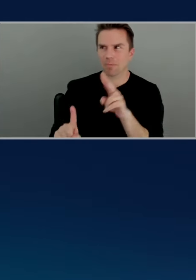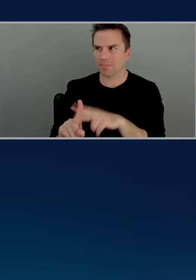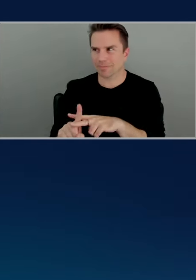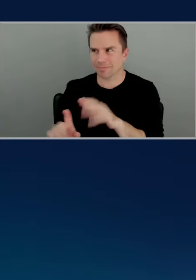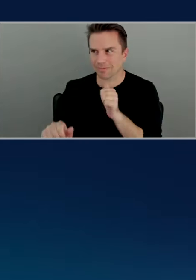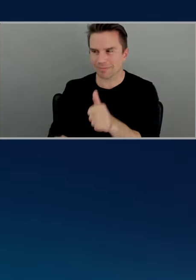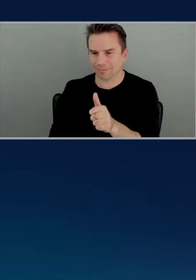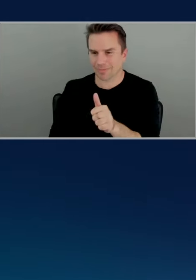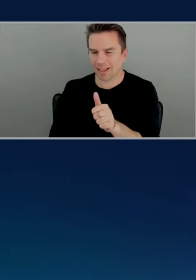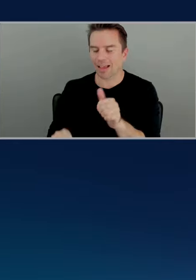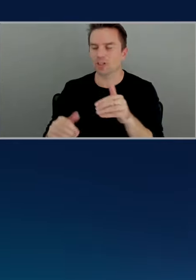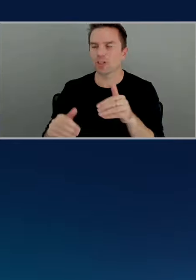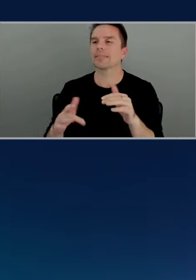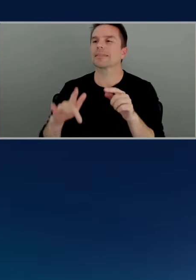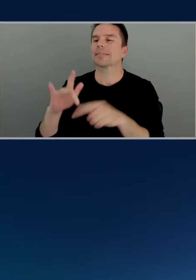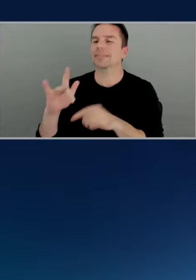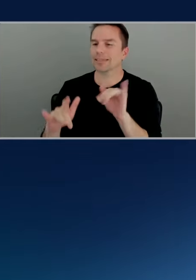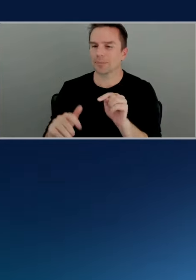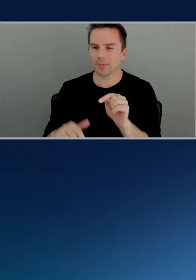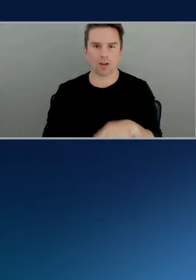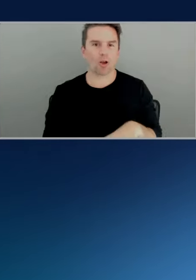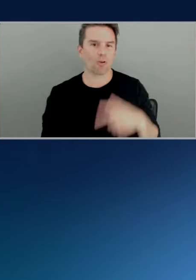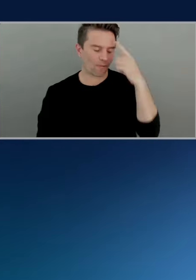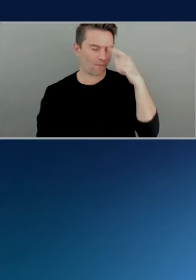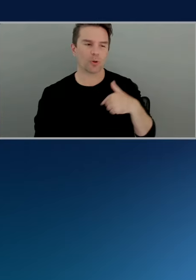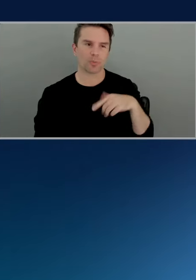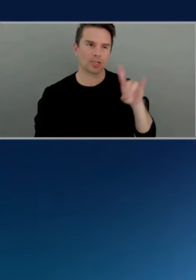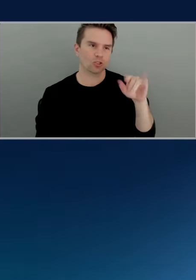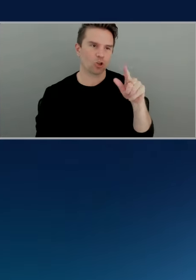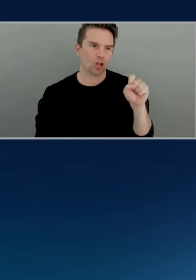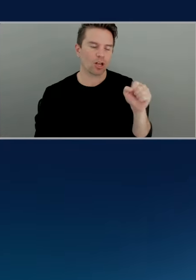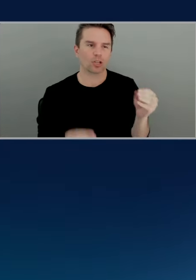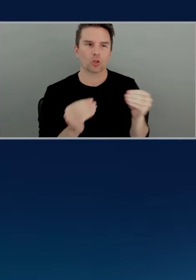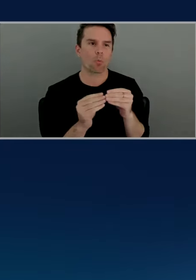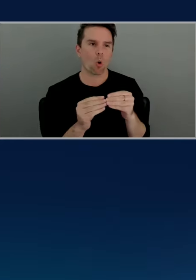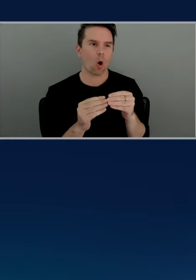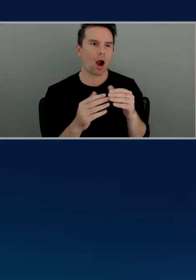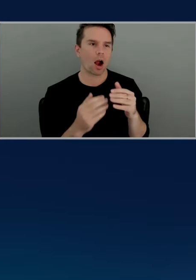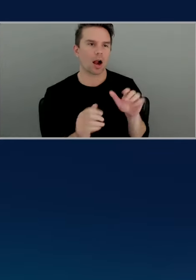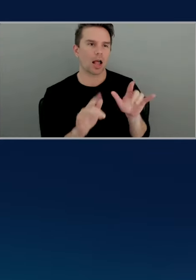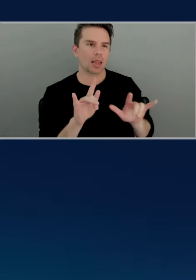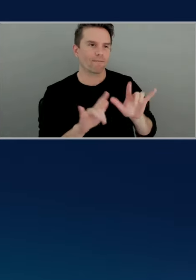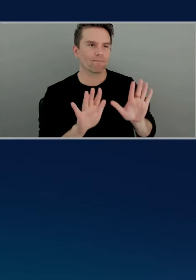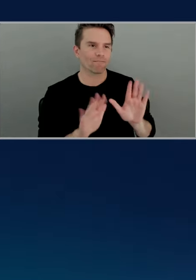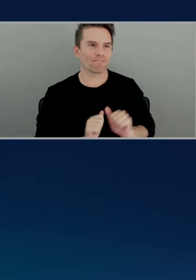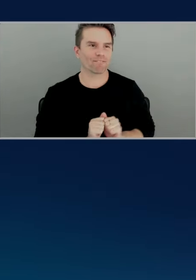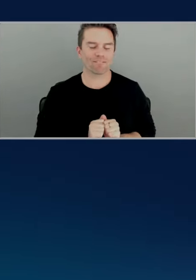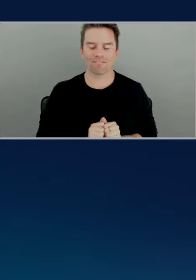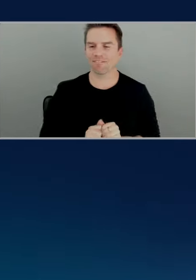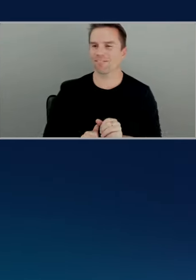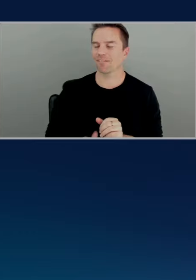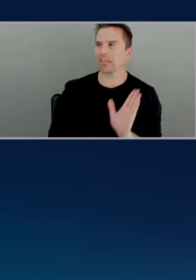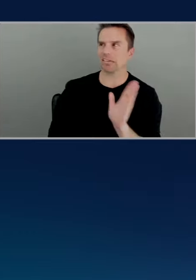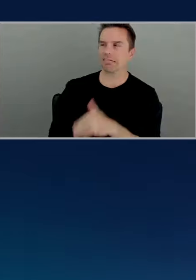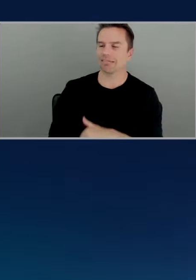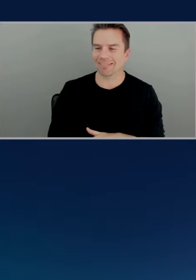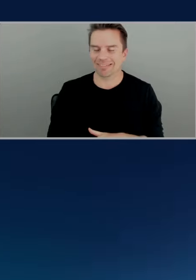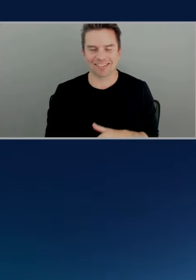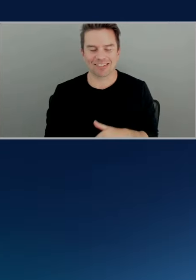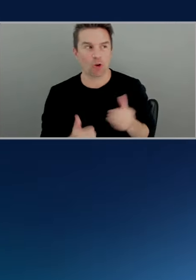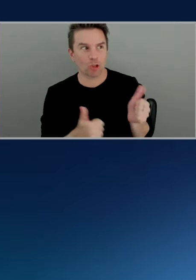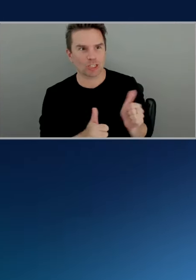just flip it around. You can go if not. It's definitely dogs for me. More lovable. All right, we're done here. Thank you. Good. I know. Well, hi. Thanks for having